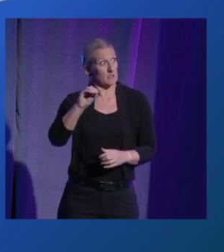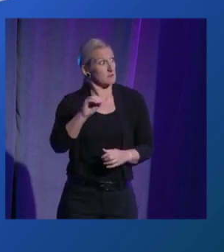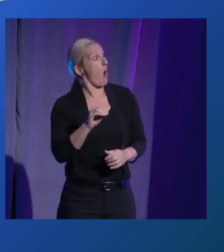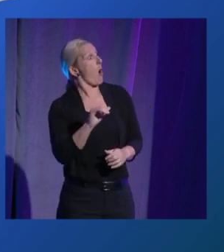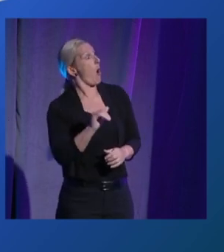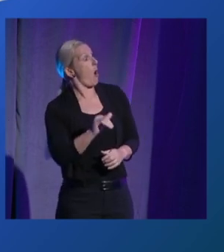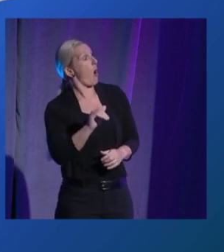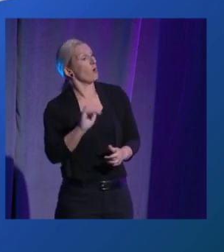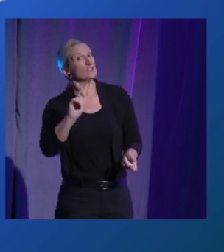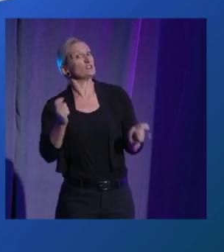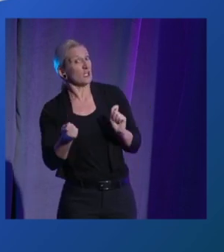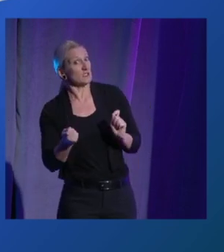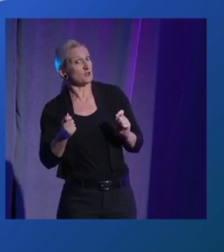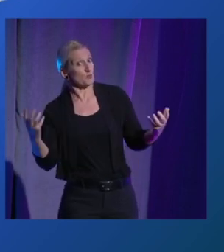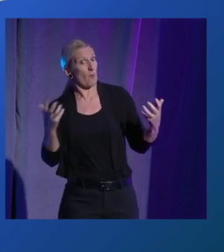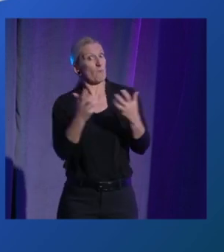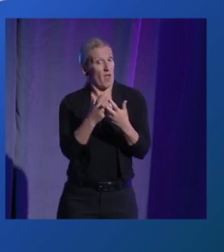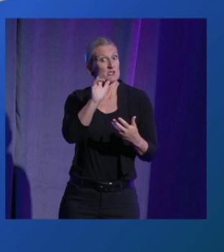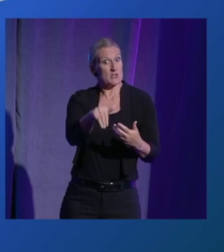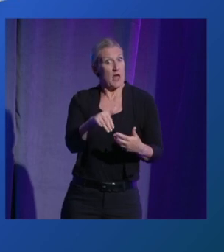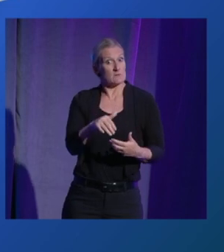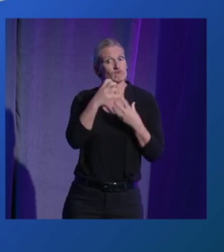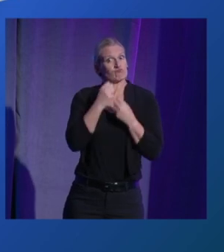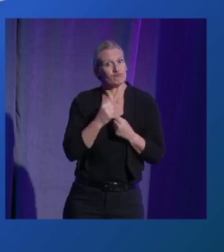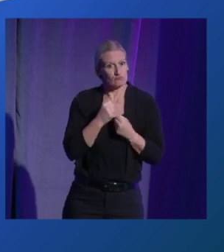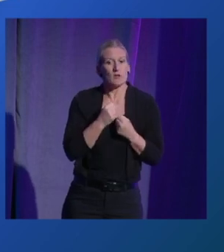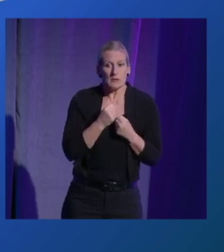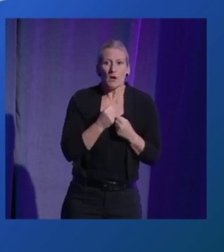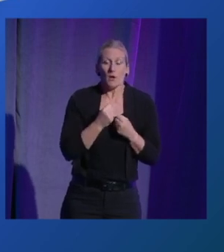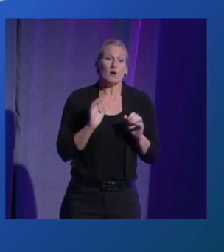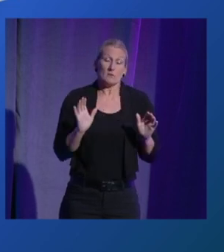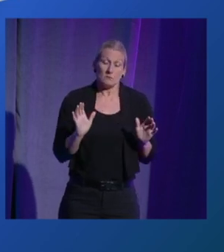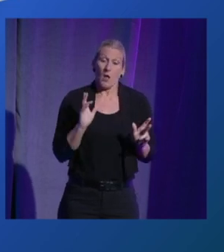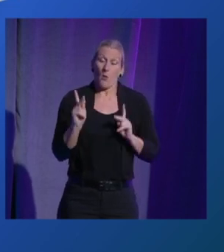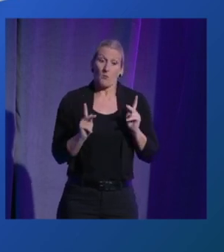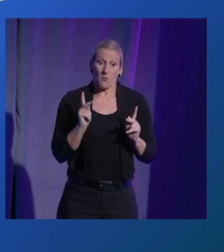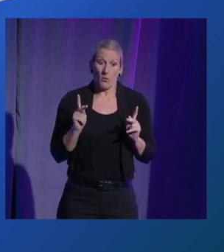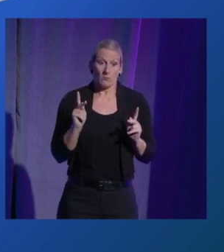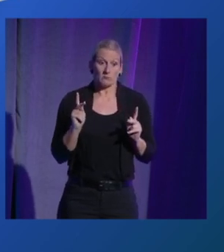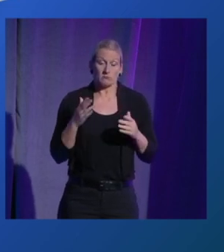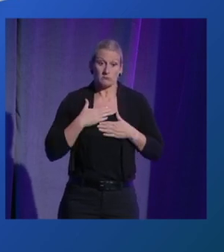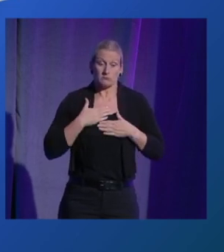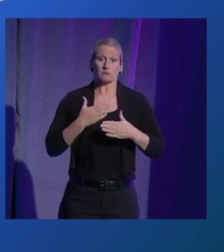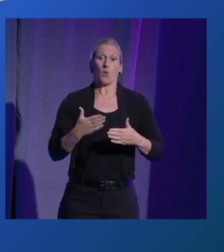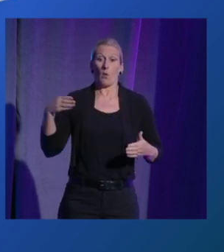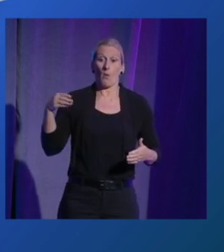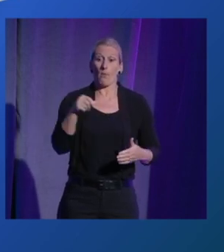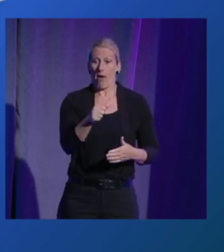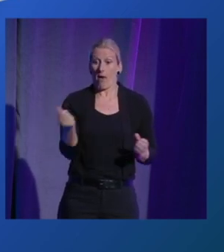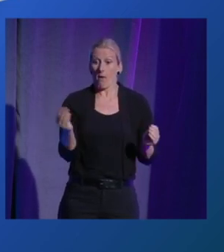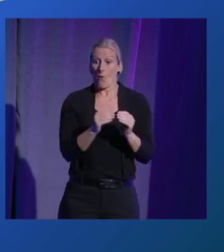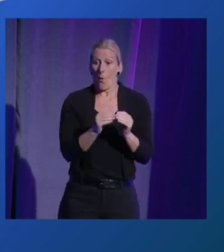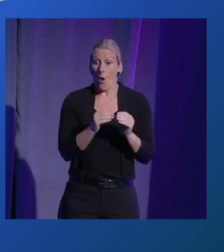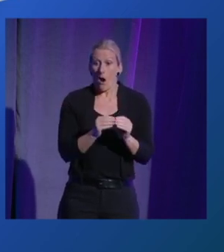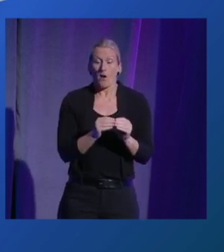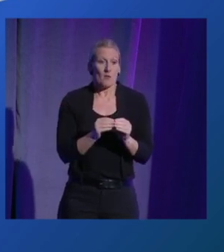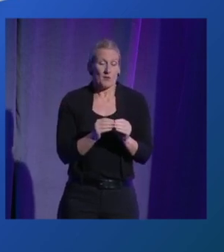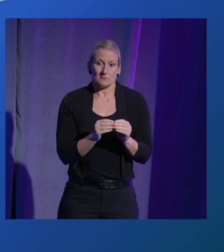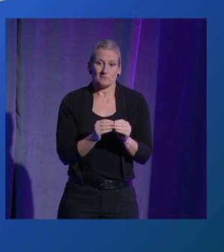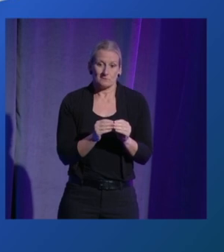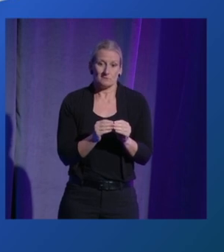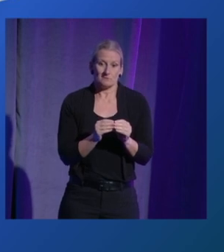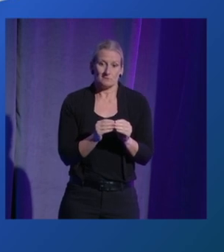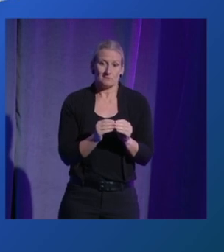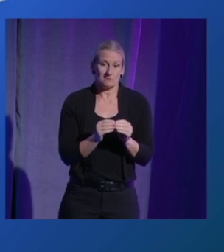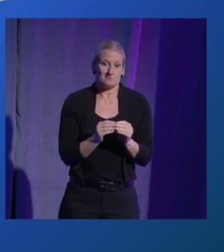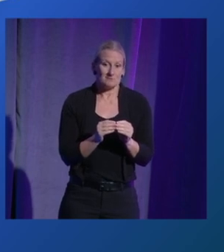translated uh to in a big way people will willing to pay for it um or pay more for their products but that will absolutely come I think